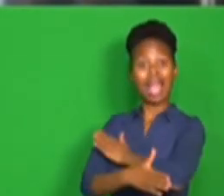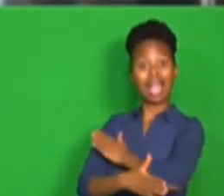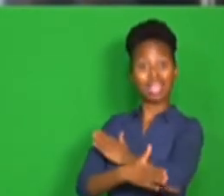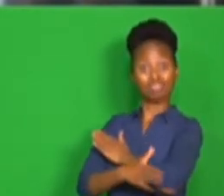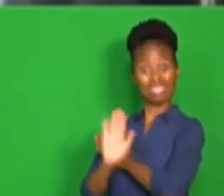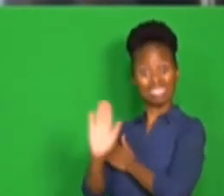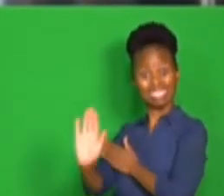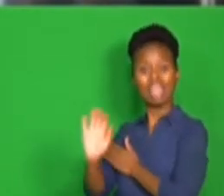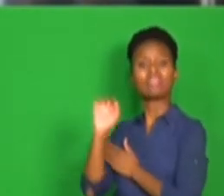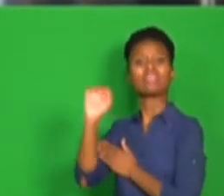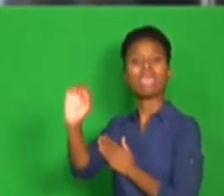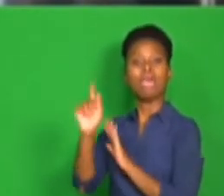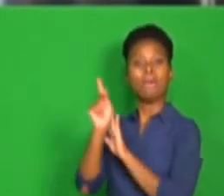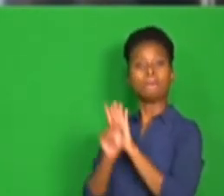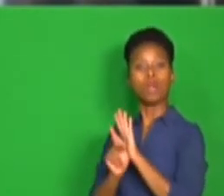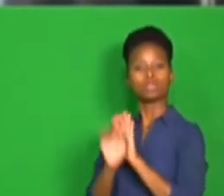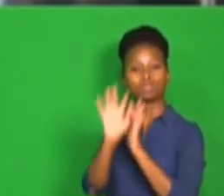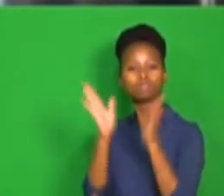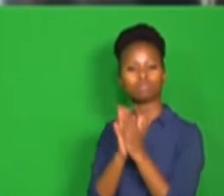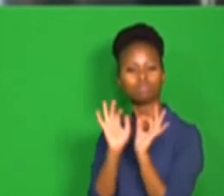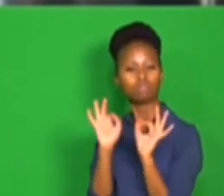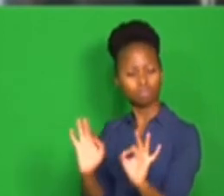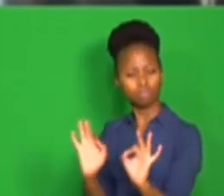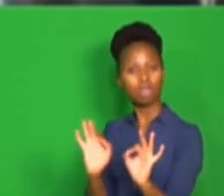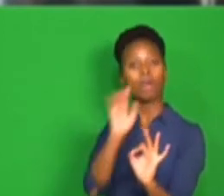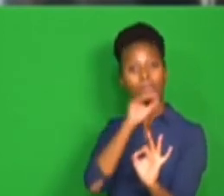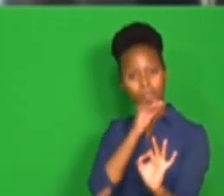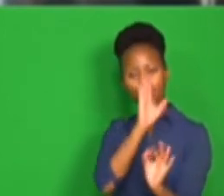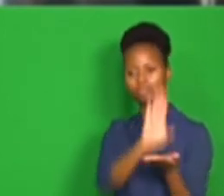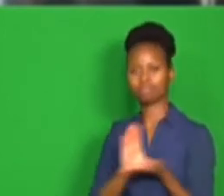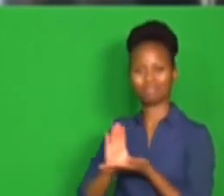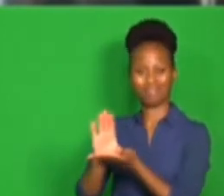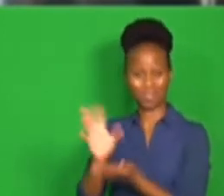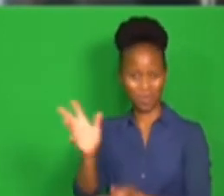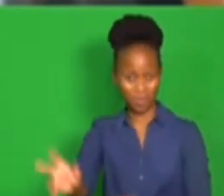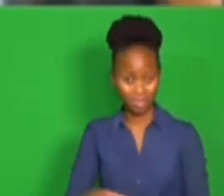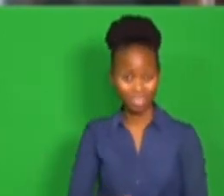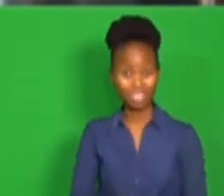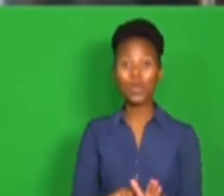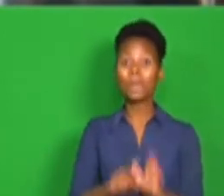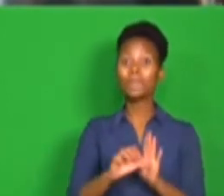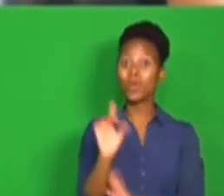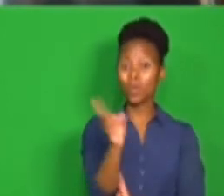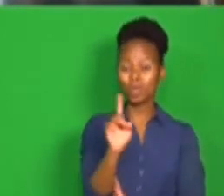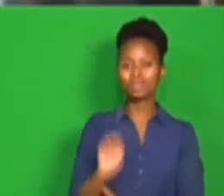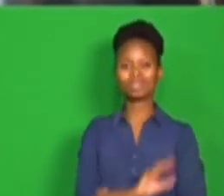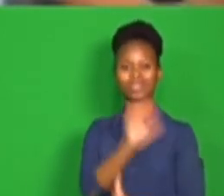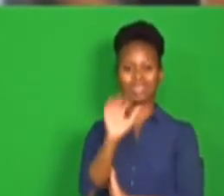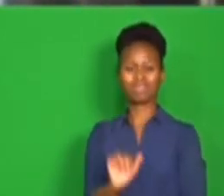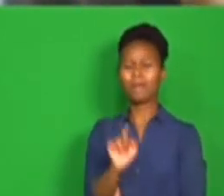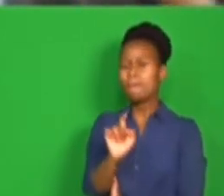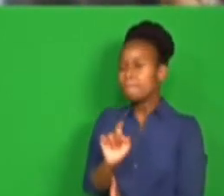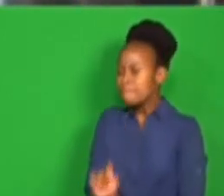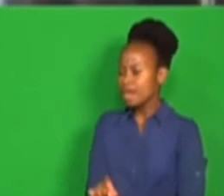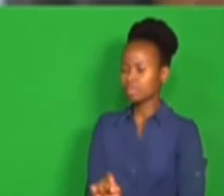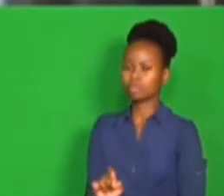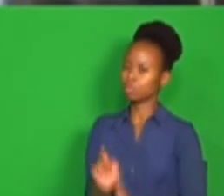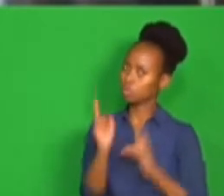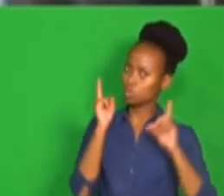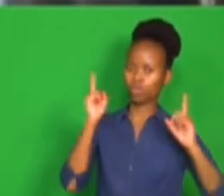prudent macro settings. And as such, it is very important for South Africa to have very